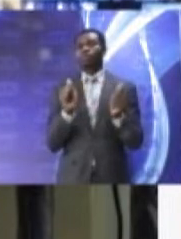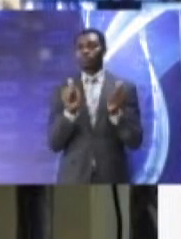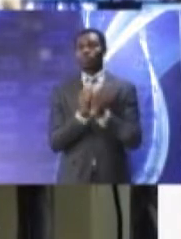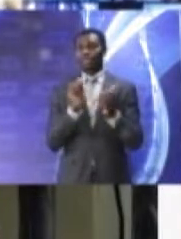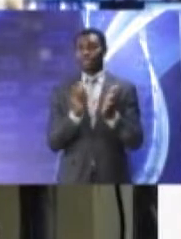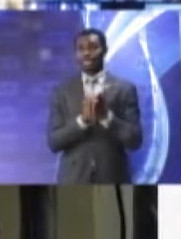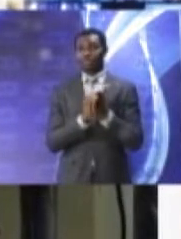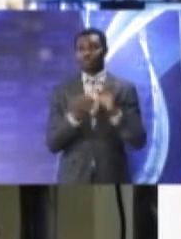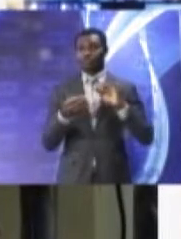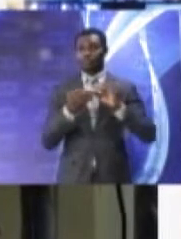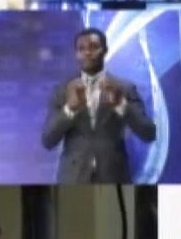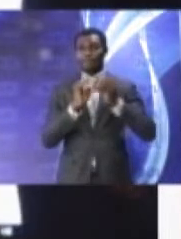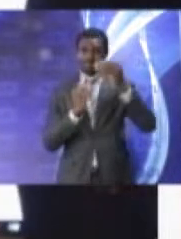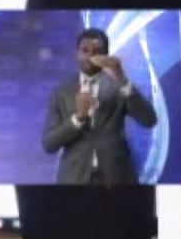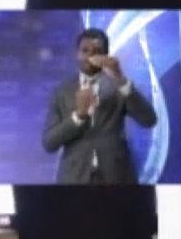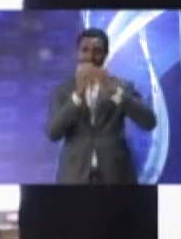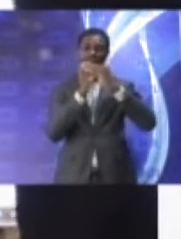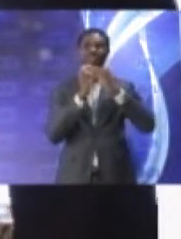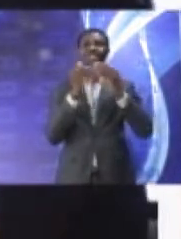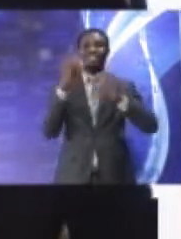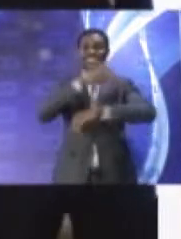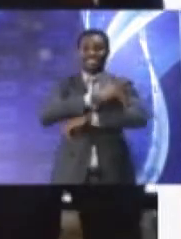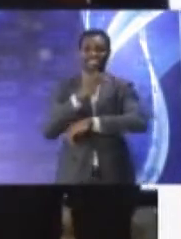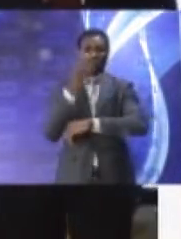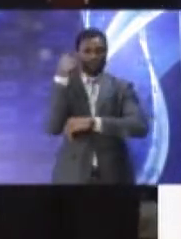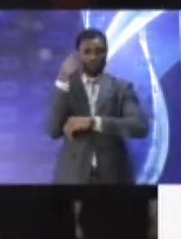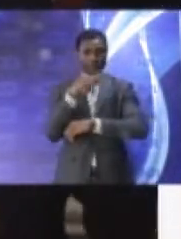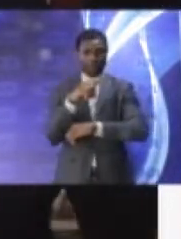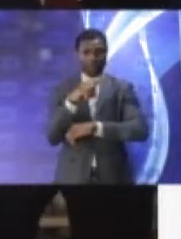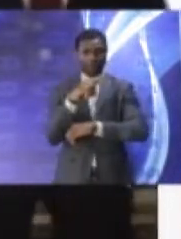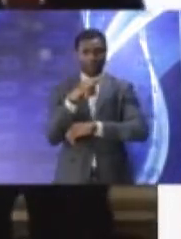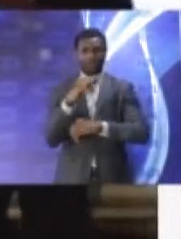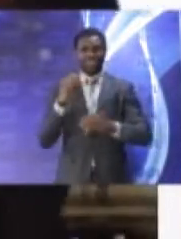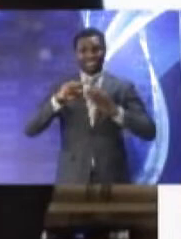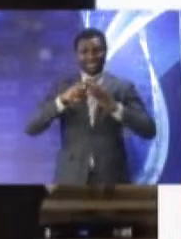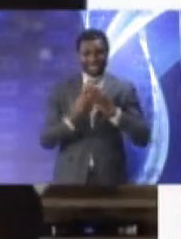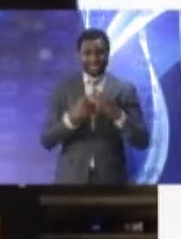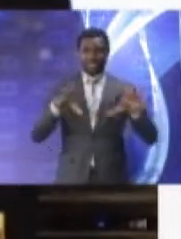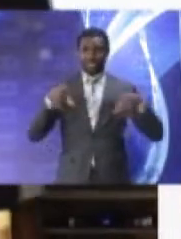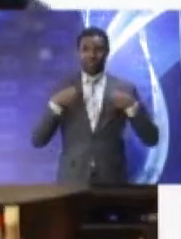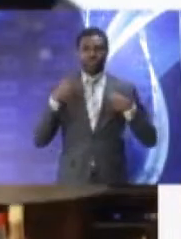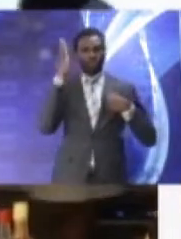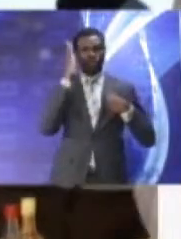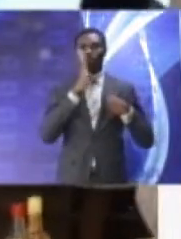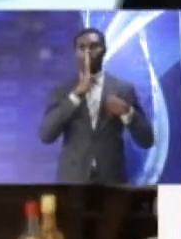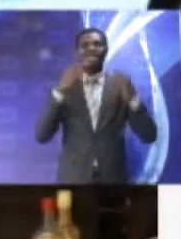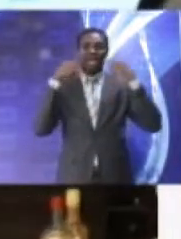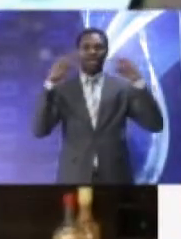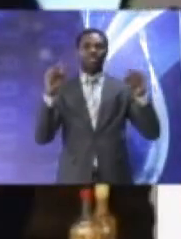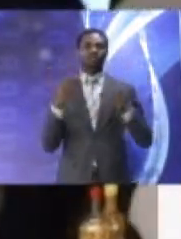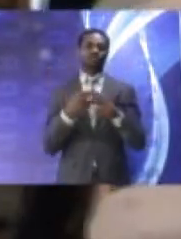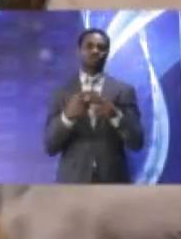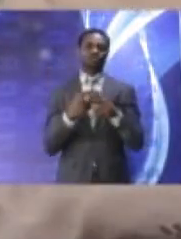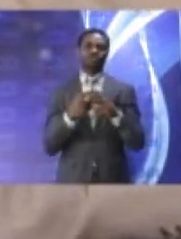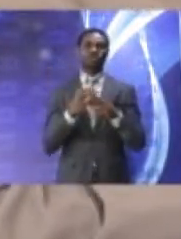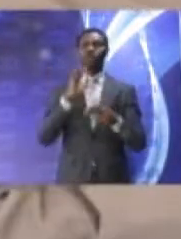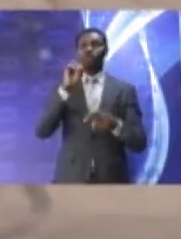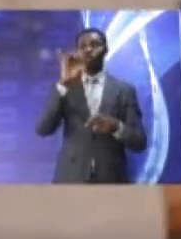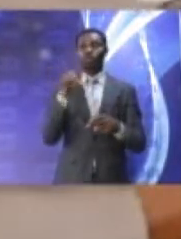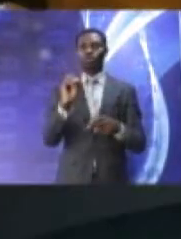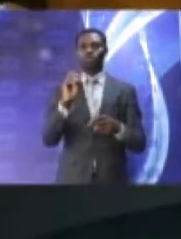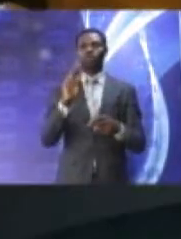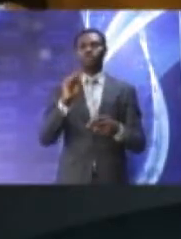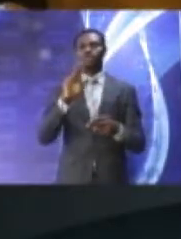cut-off marks, the date for the commencement of admission is to be announced soon. Olayinka Ojo, NTA